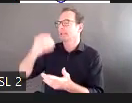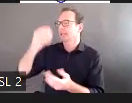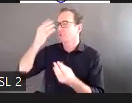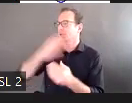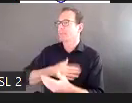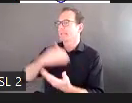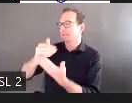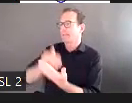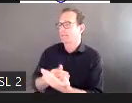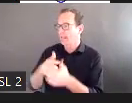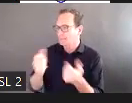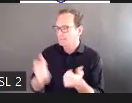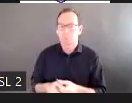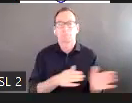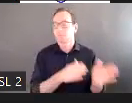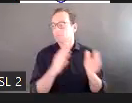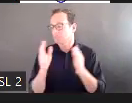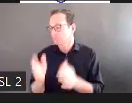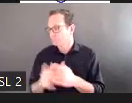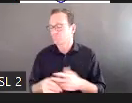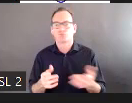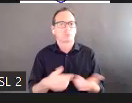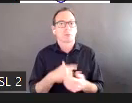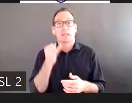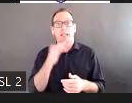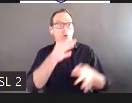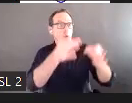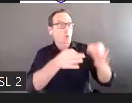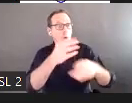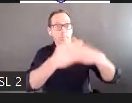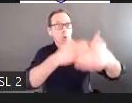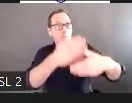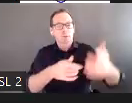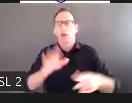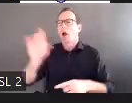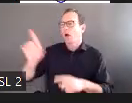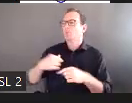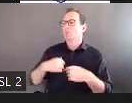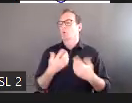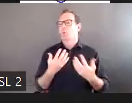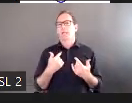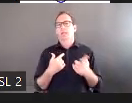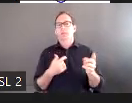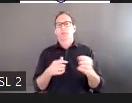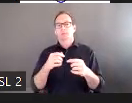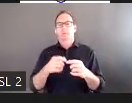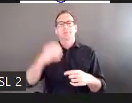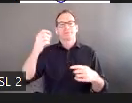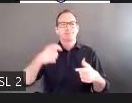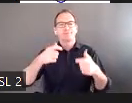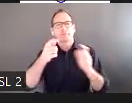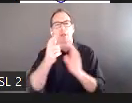time out in regards to a case before the courts as or a prosecution that has to sort through what happened